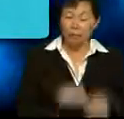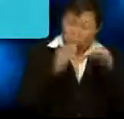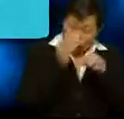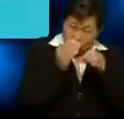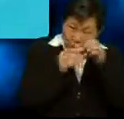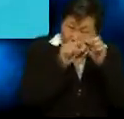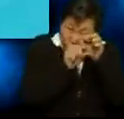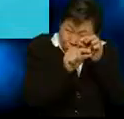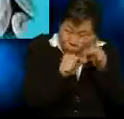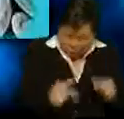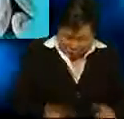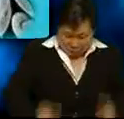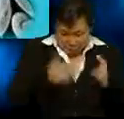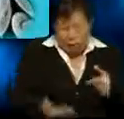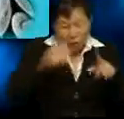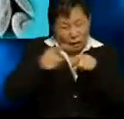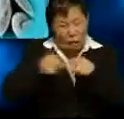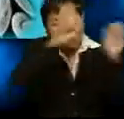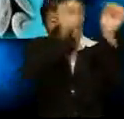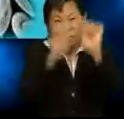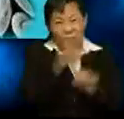Microorganisms exist in different shapes and sizes.